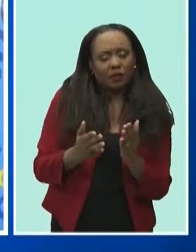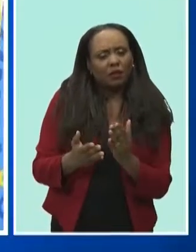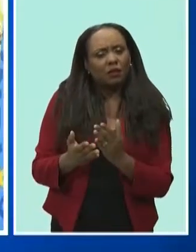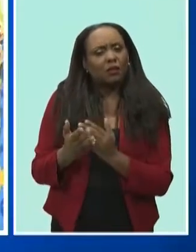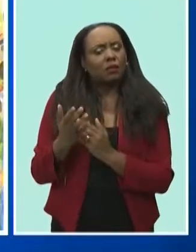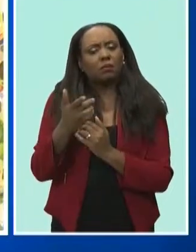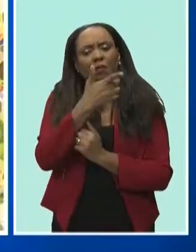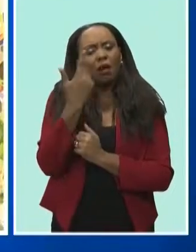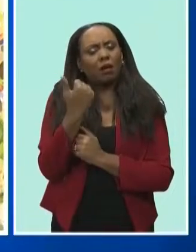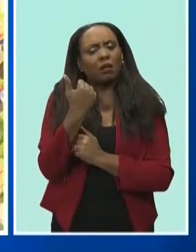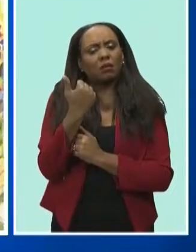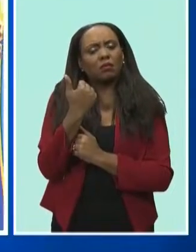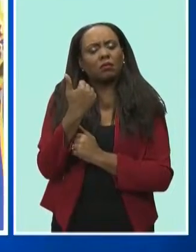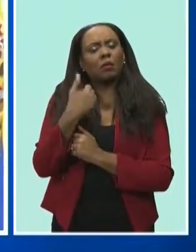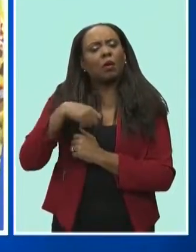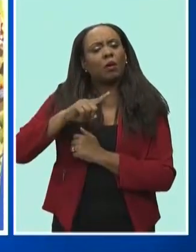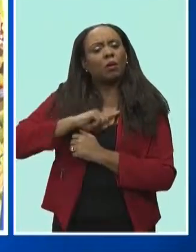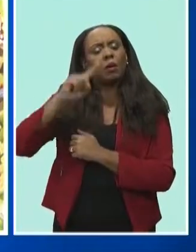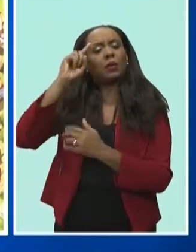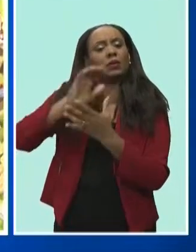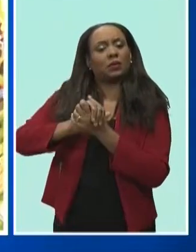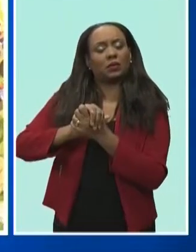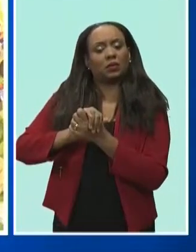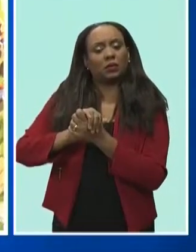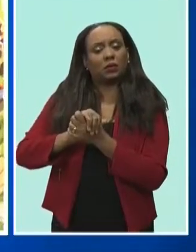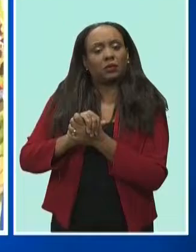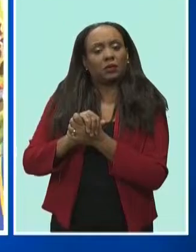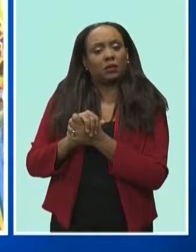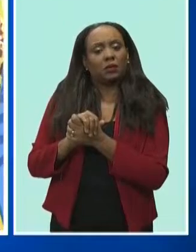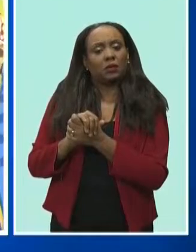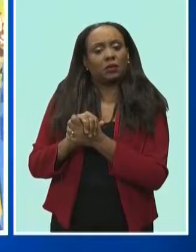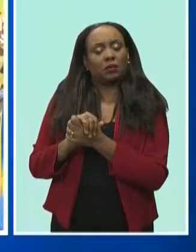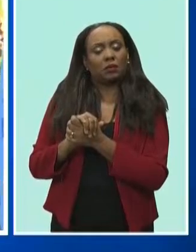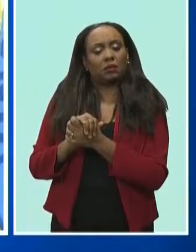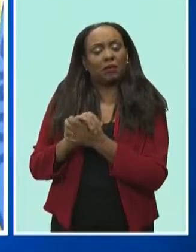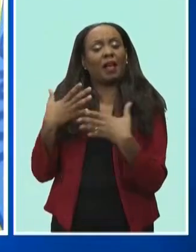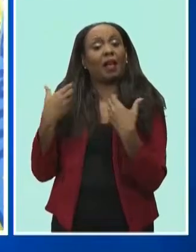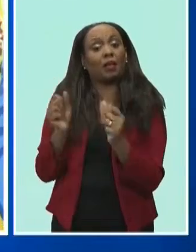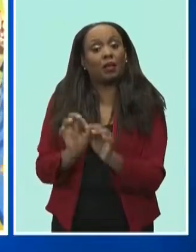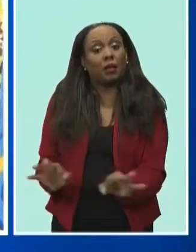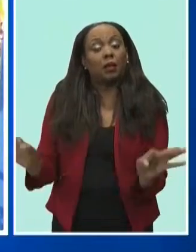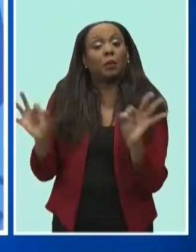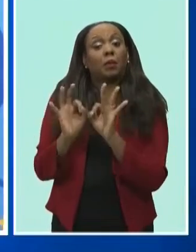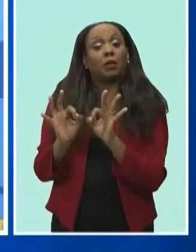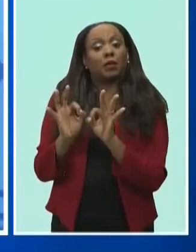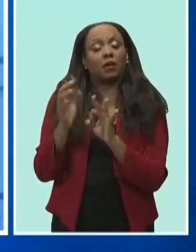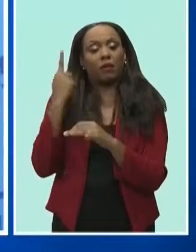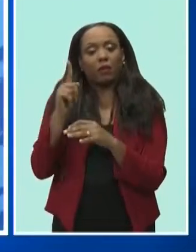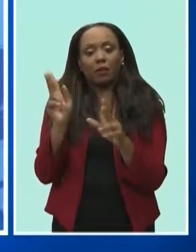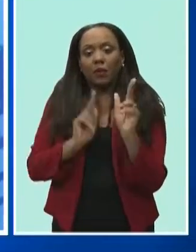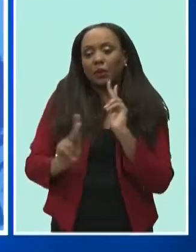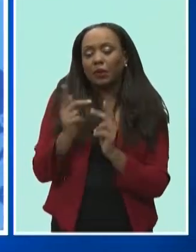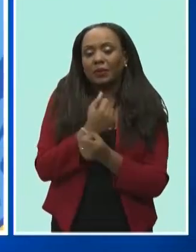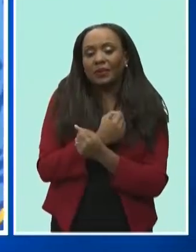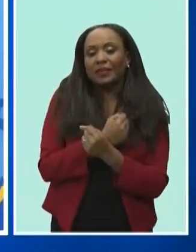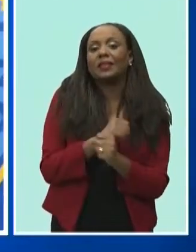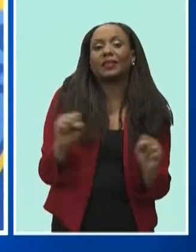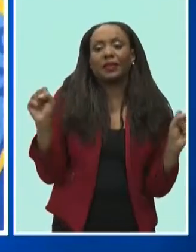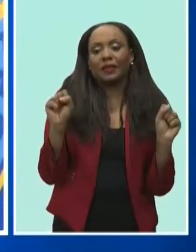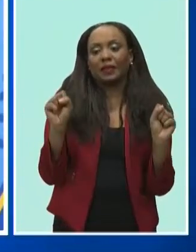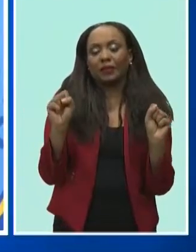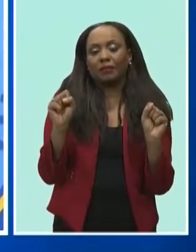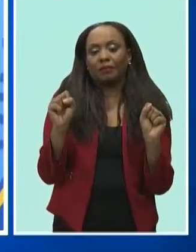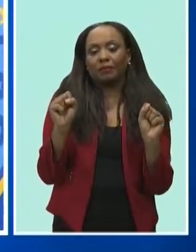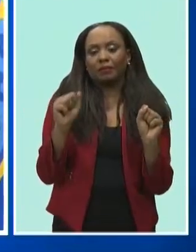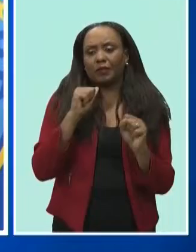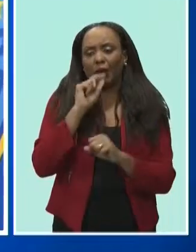strongly that a threat to public health does not only come from those who call themselves Barbadians,